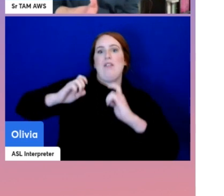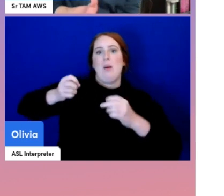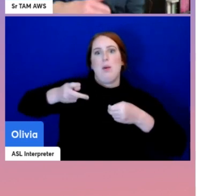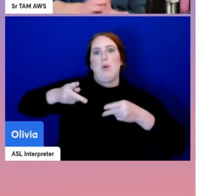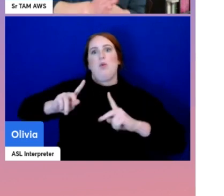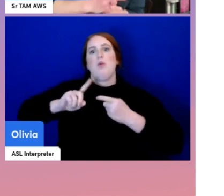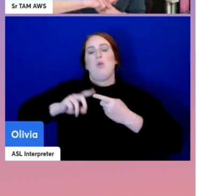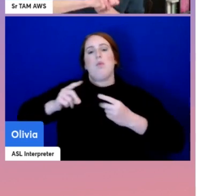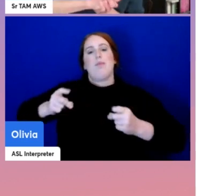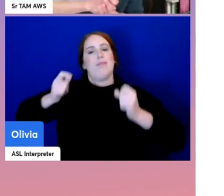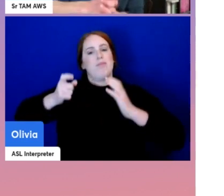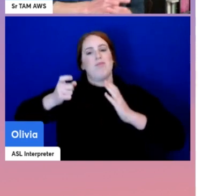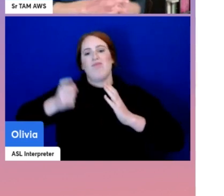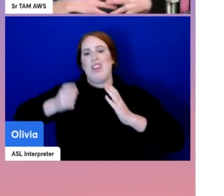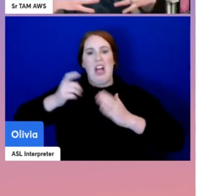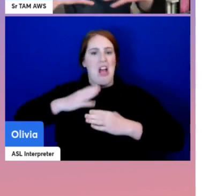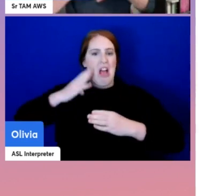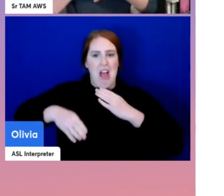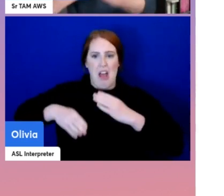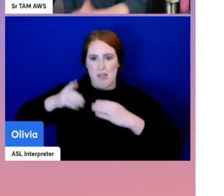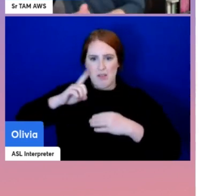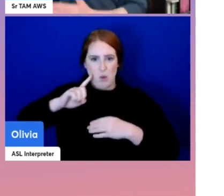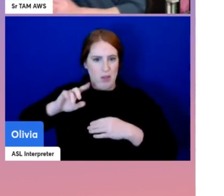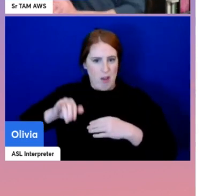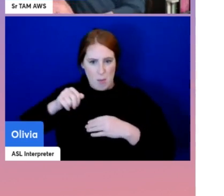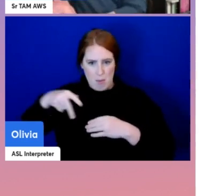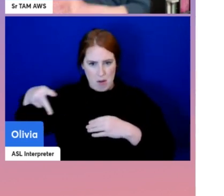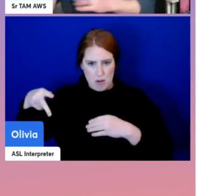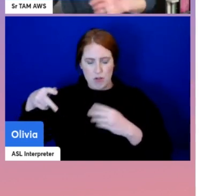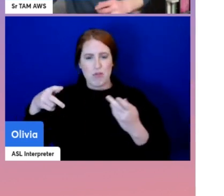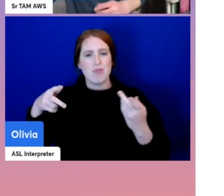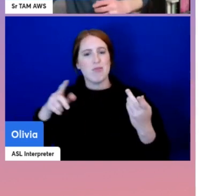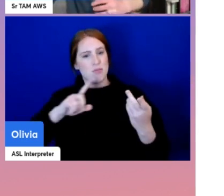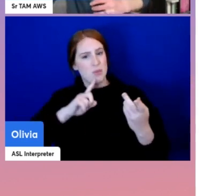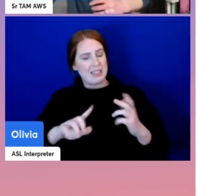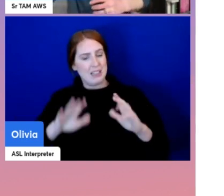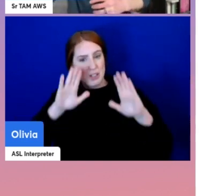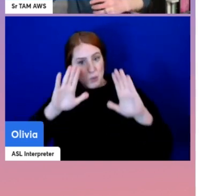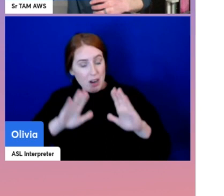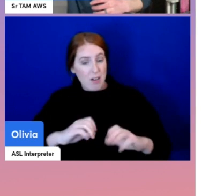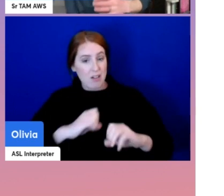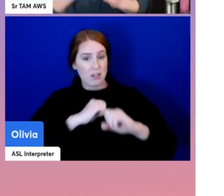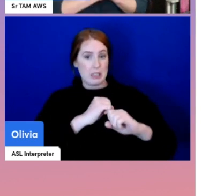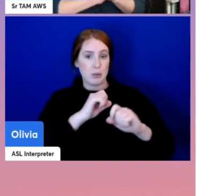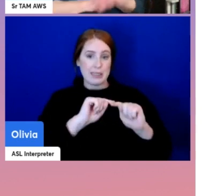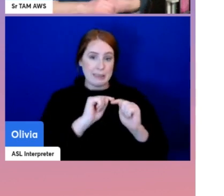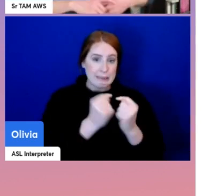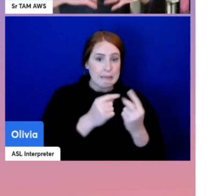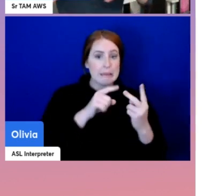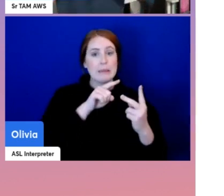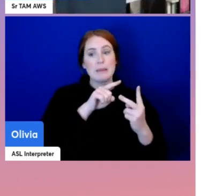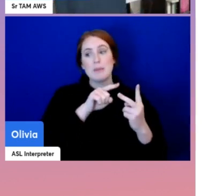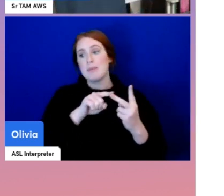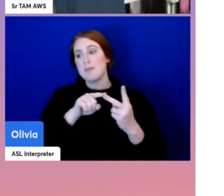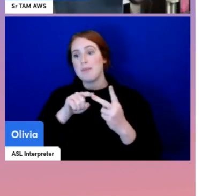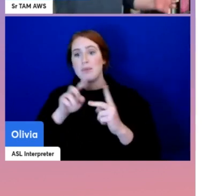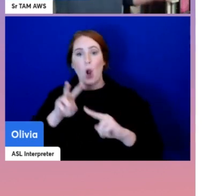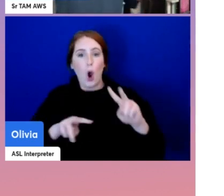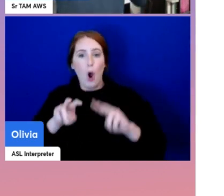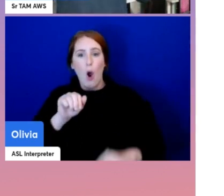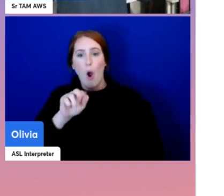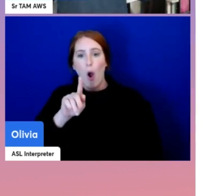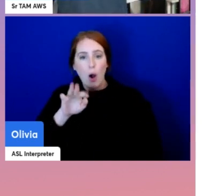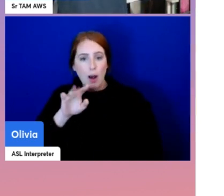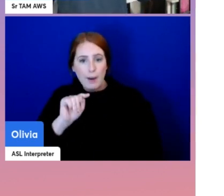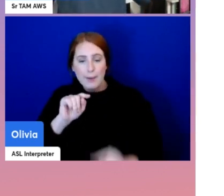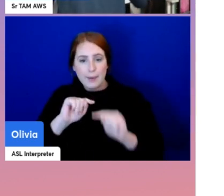that access for that application. So that's going to be great for our security team, for our audit teams. Of course, all of